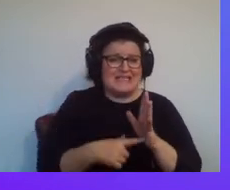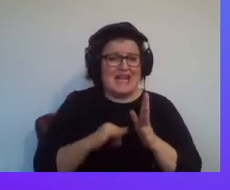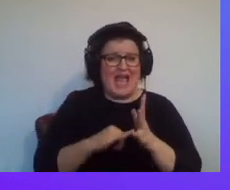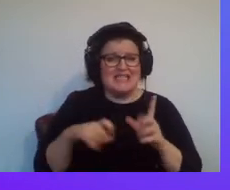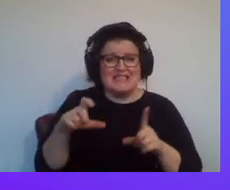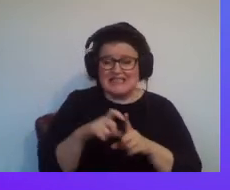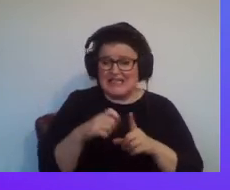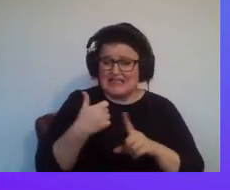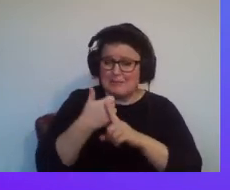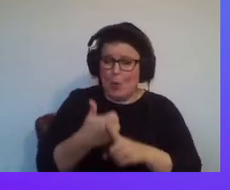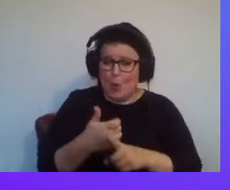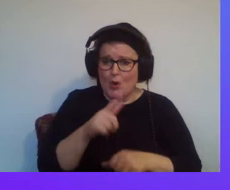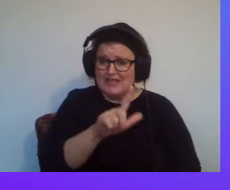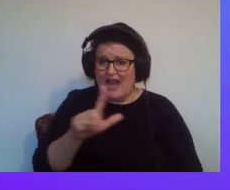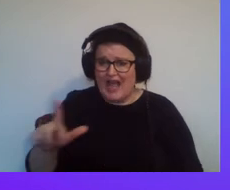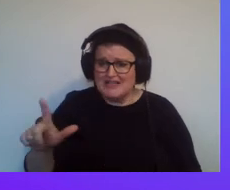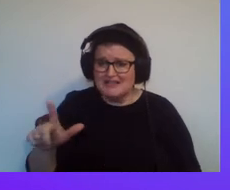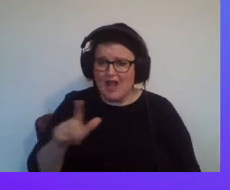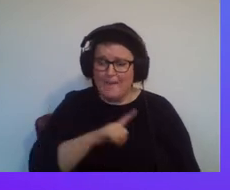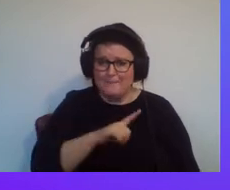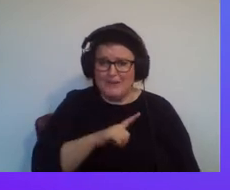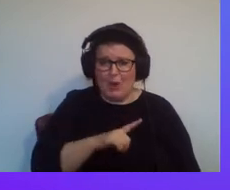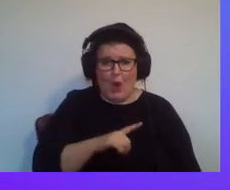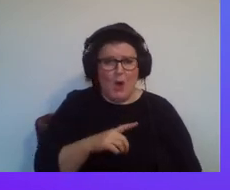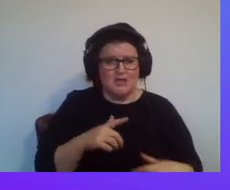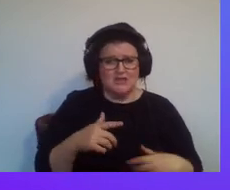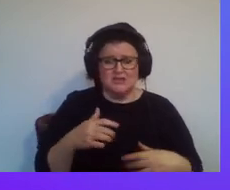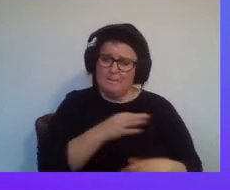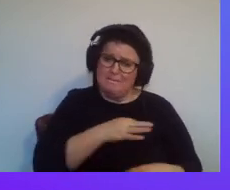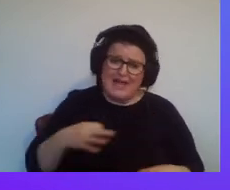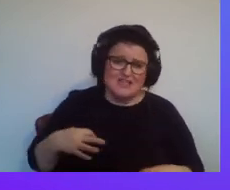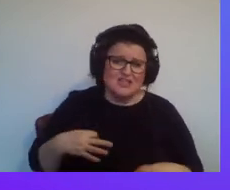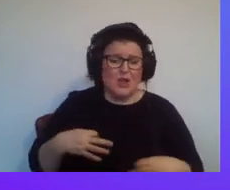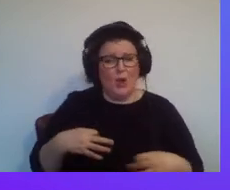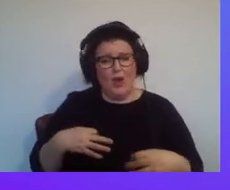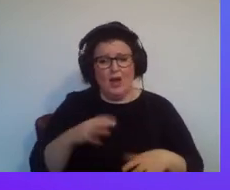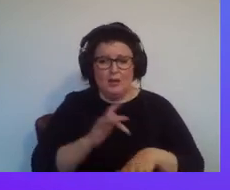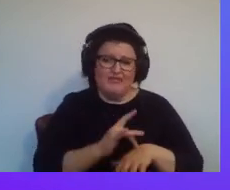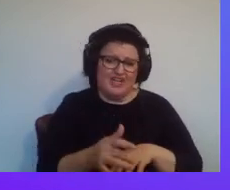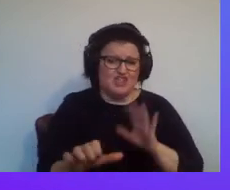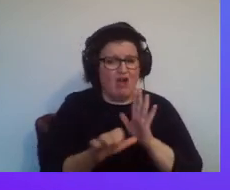support for you in the medical profession. What's it like from where you're sitting?